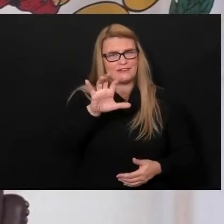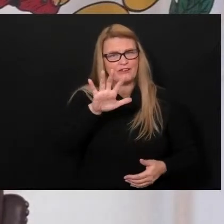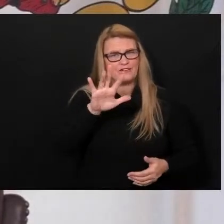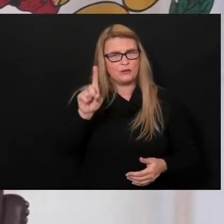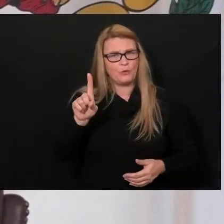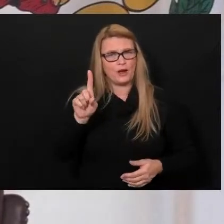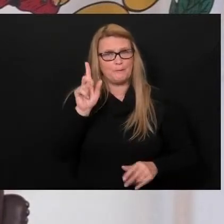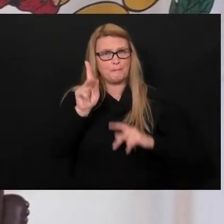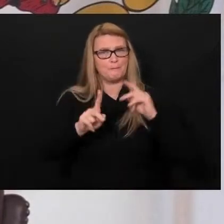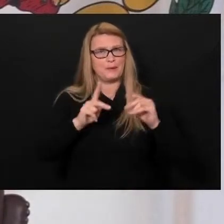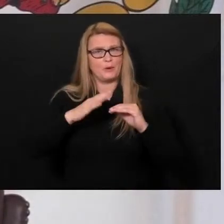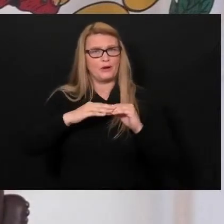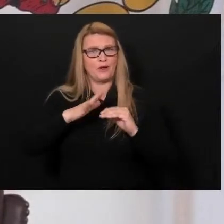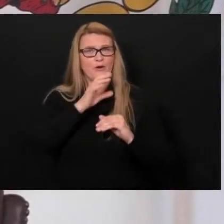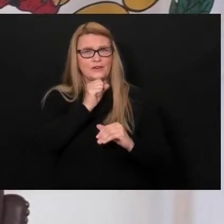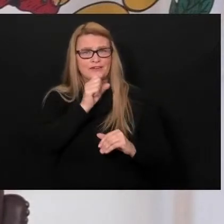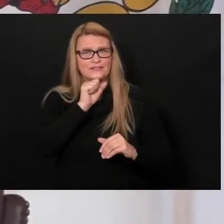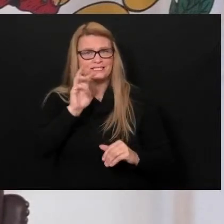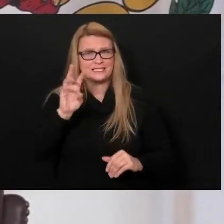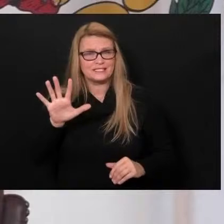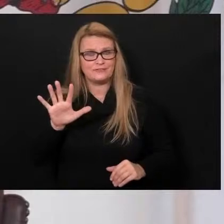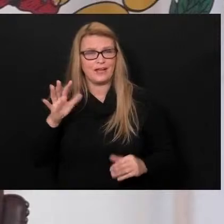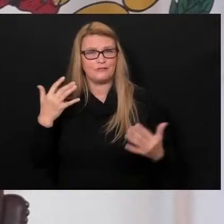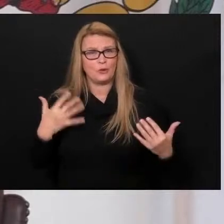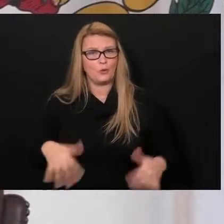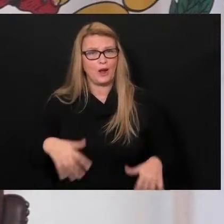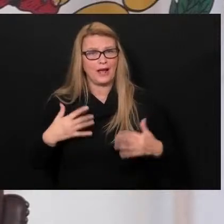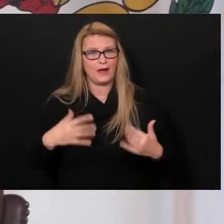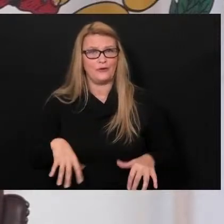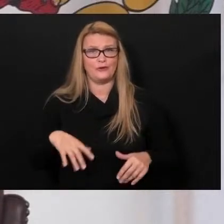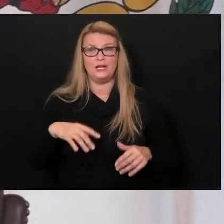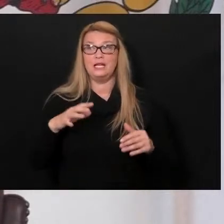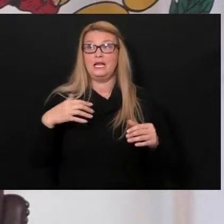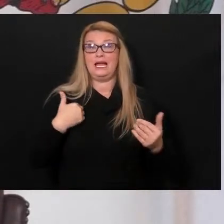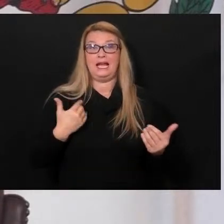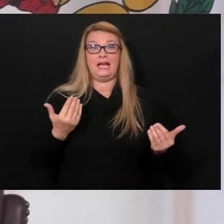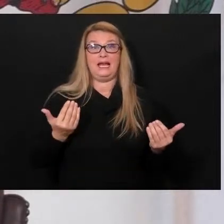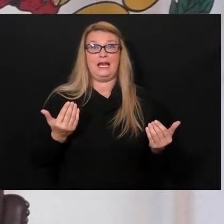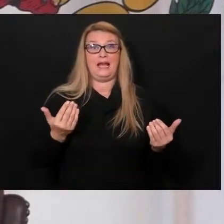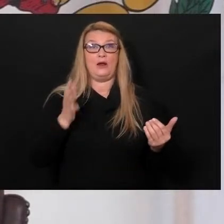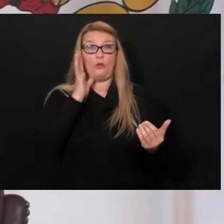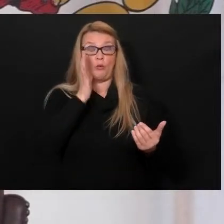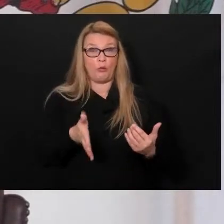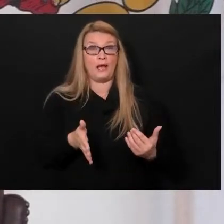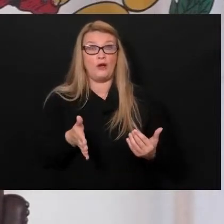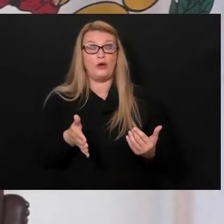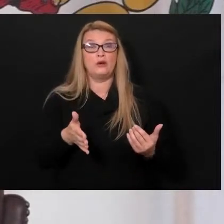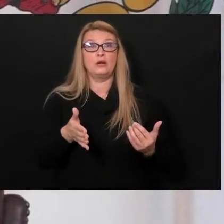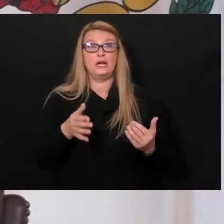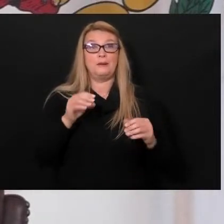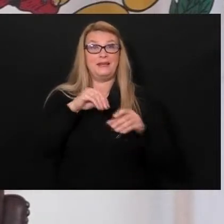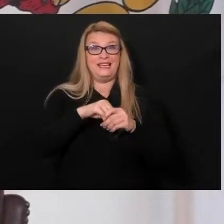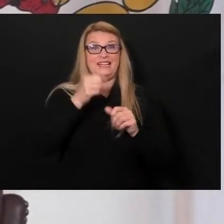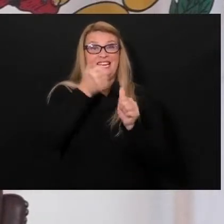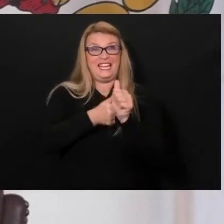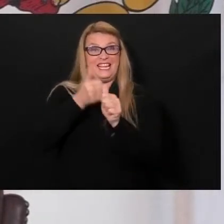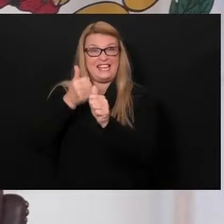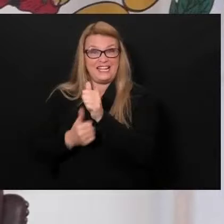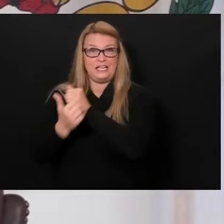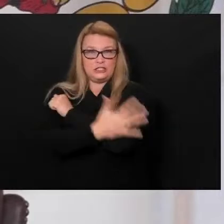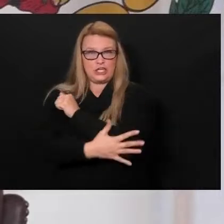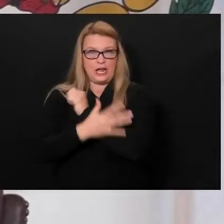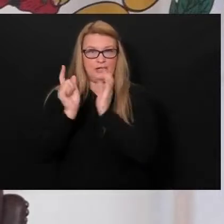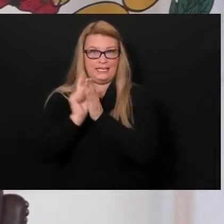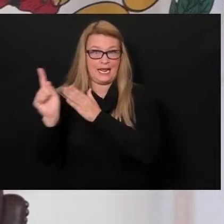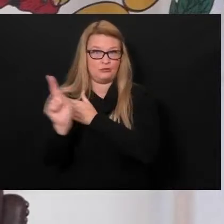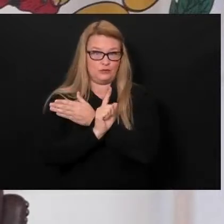73,751 in people's arms that are 65 and older, and we're going to be in every county in this state next